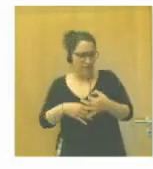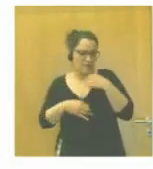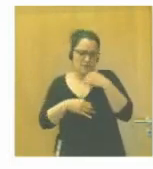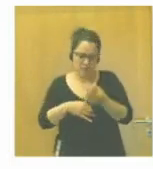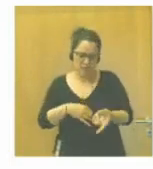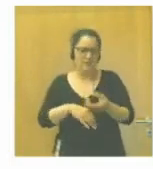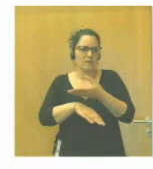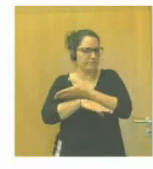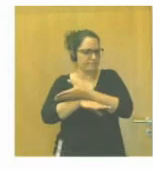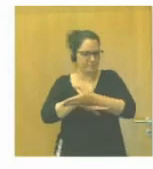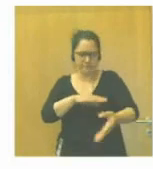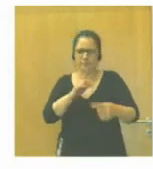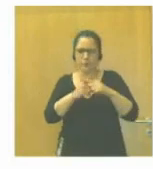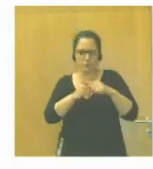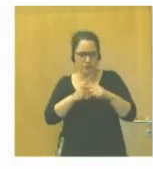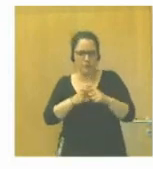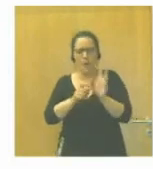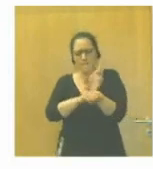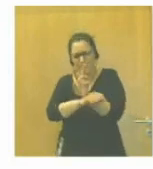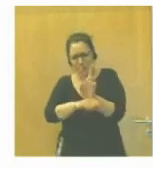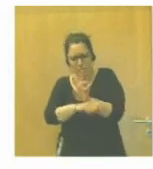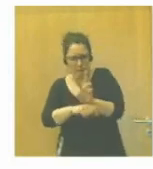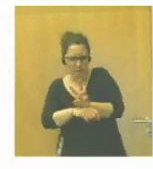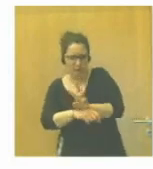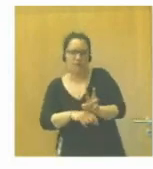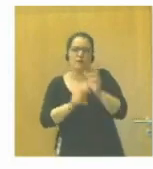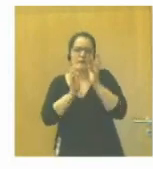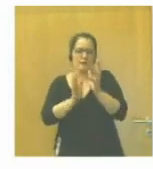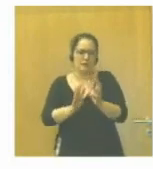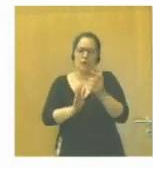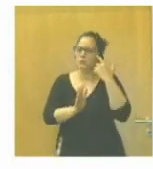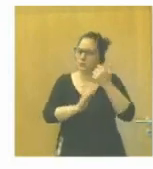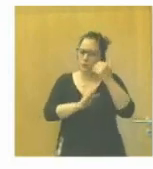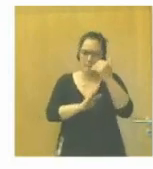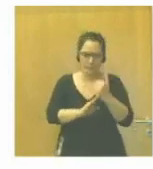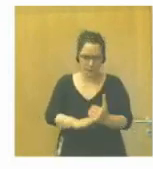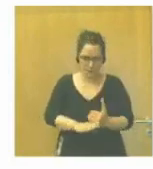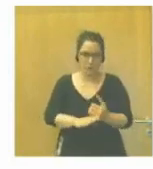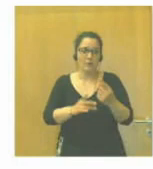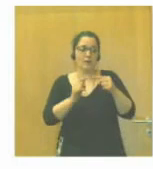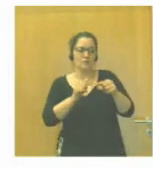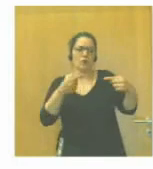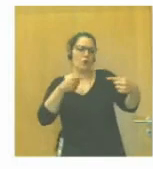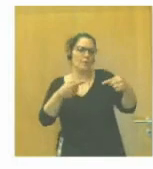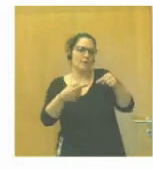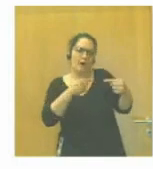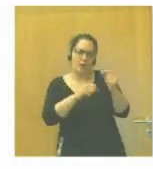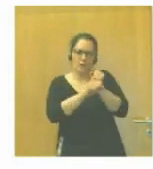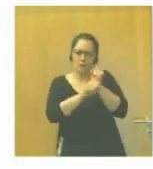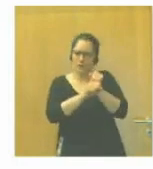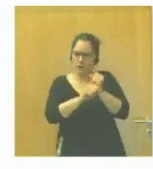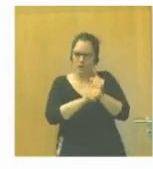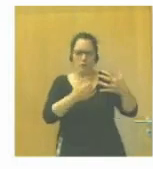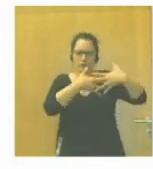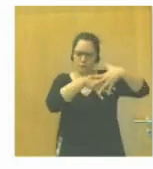these strategies have to work in sync together. As I said, it doesn't mean we just do something in every box and that's